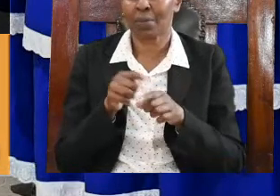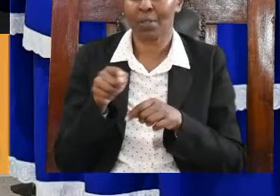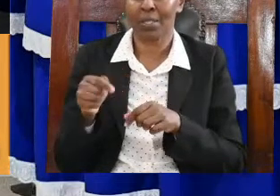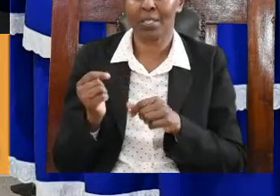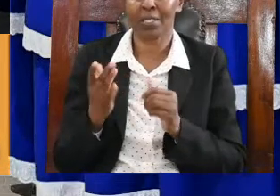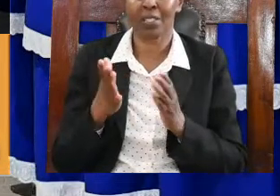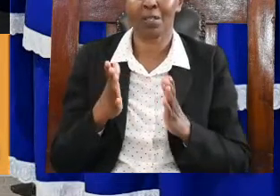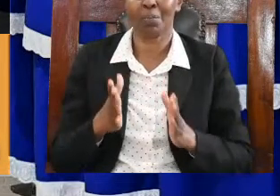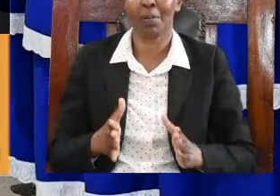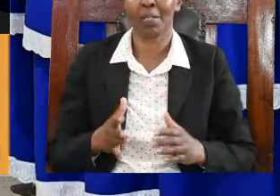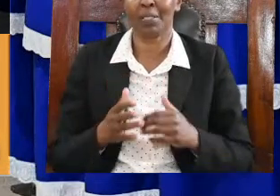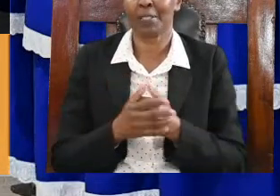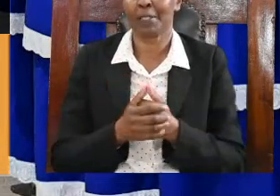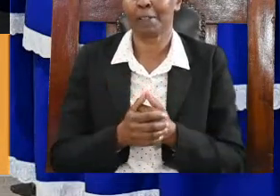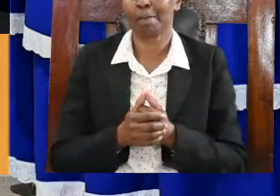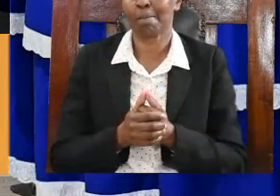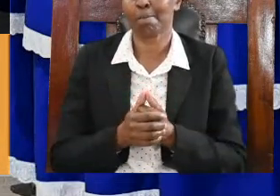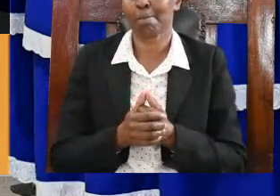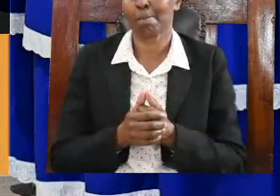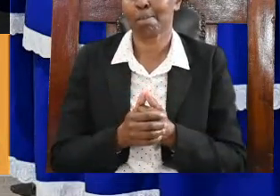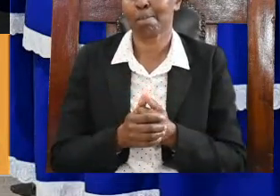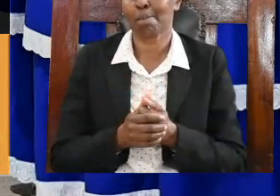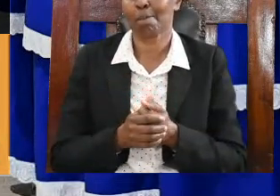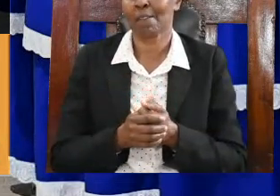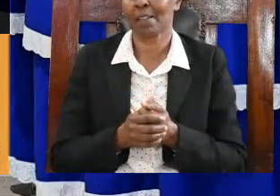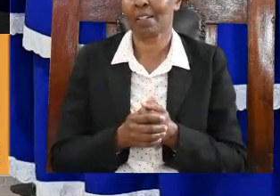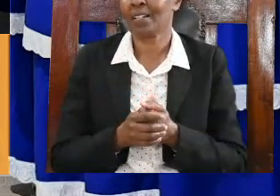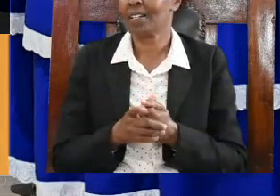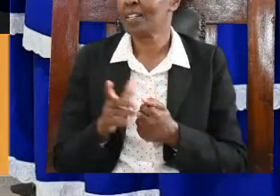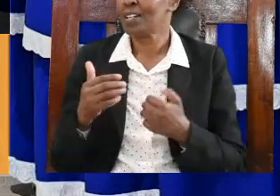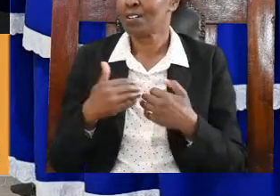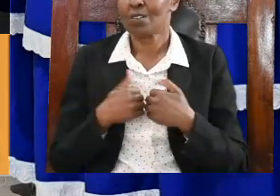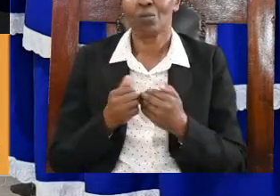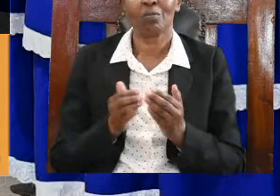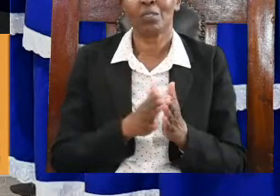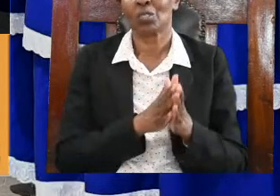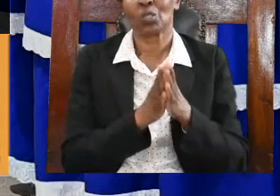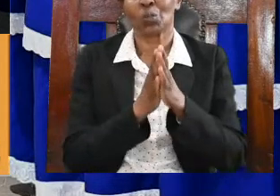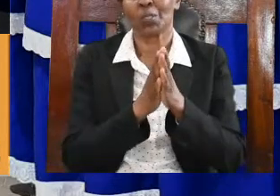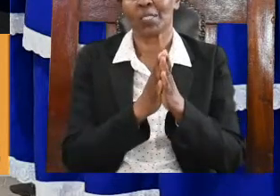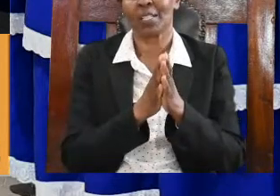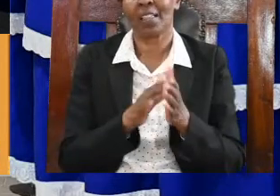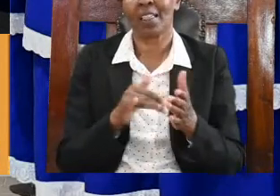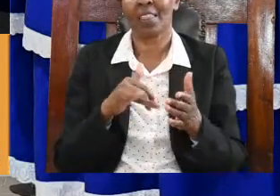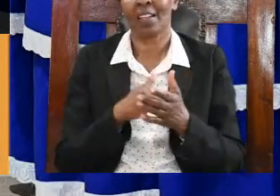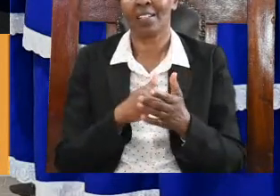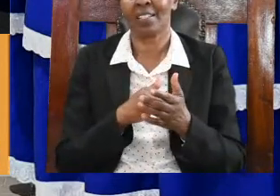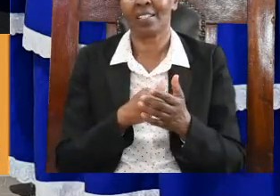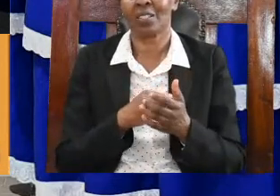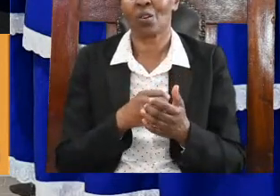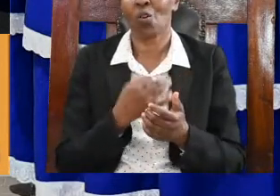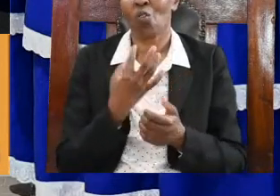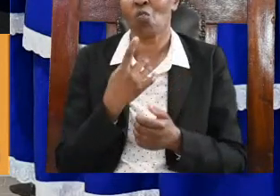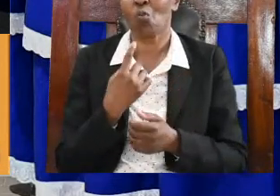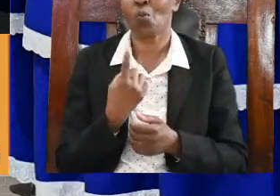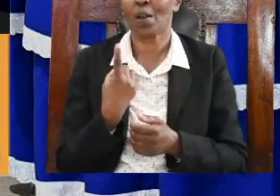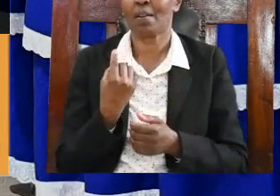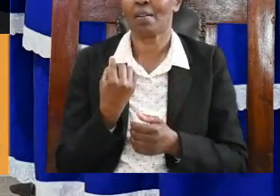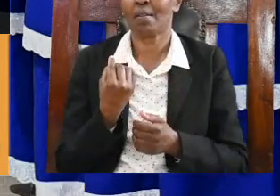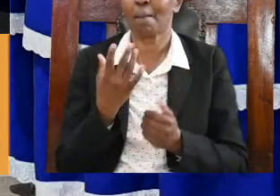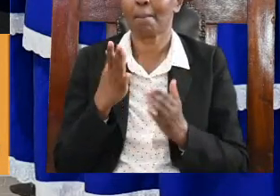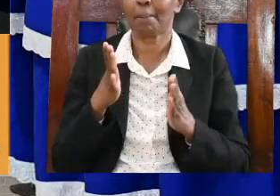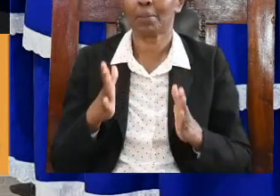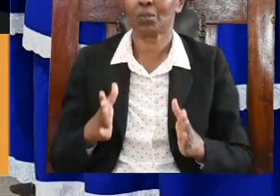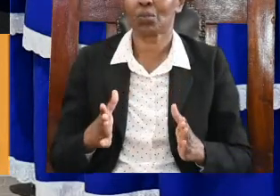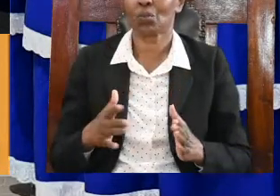Now, coming to a close, I want to give a story that is told of a man